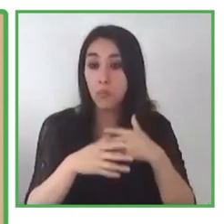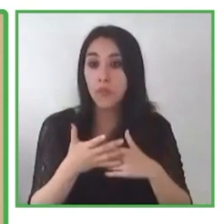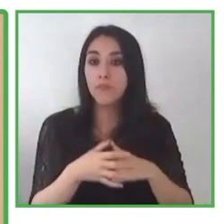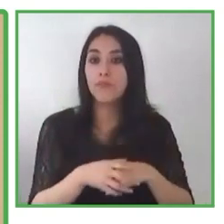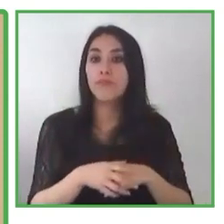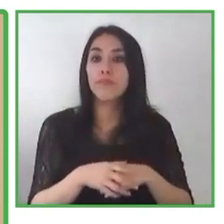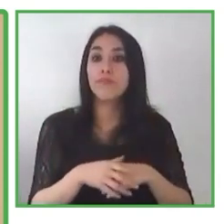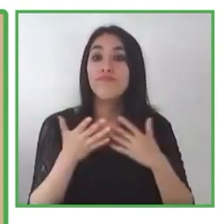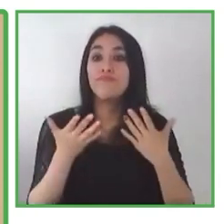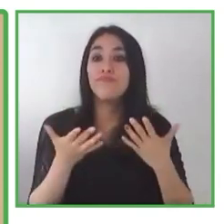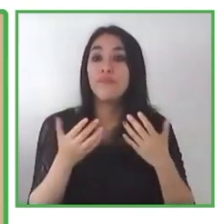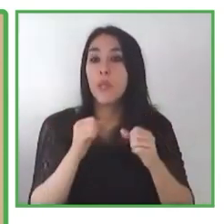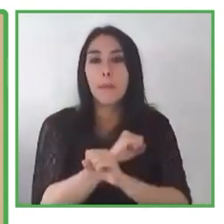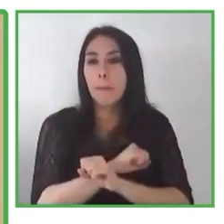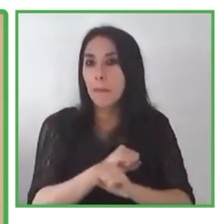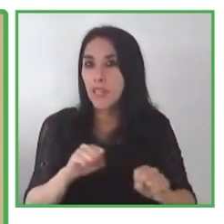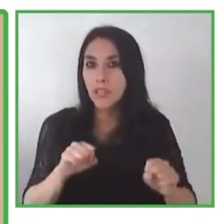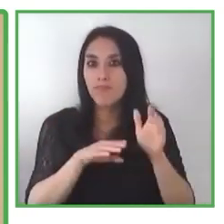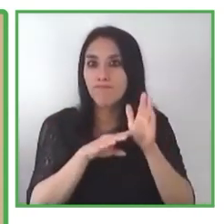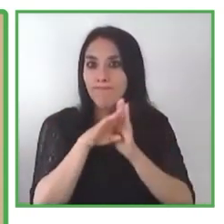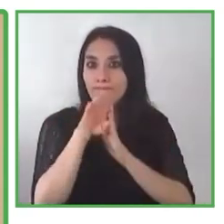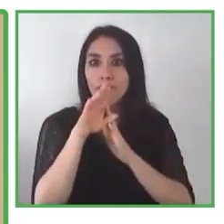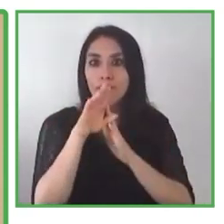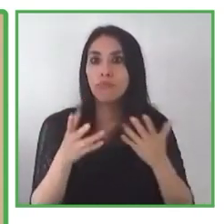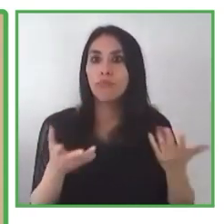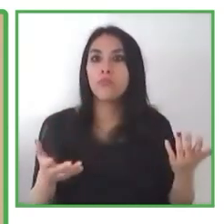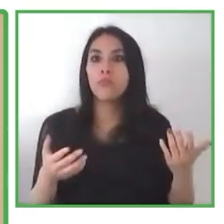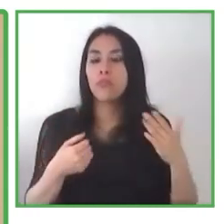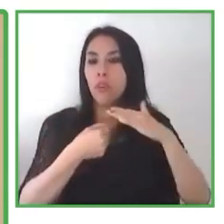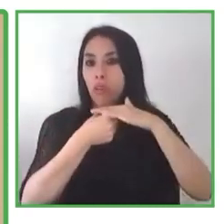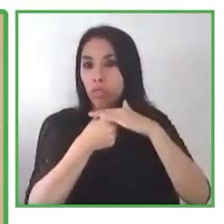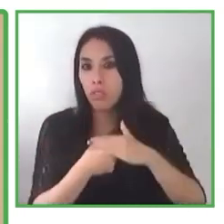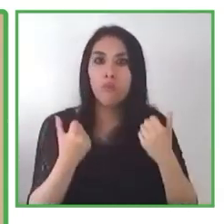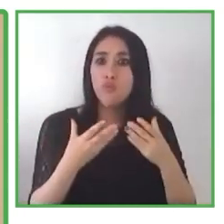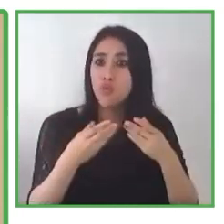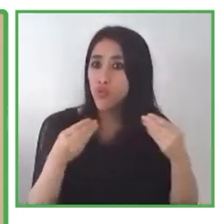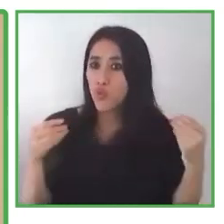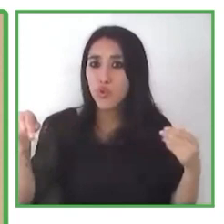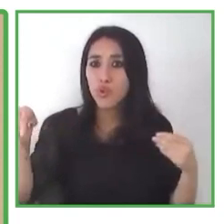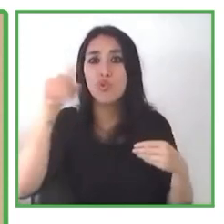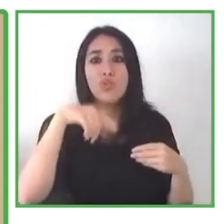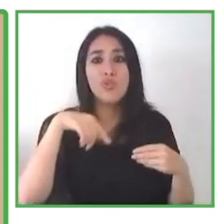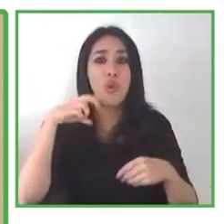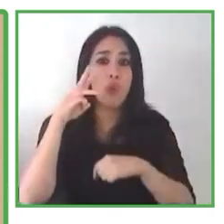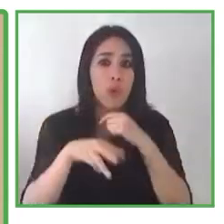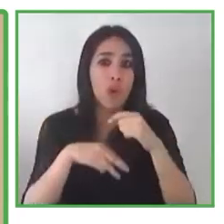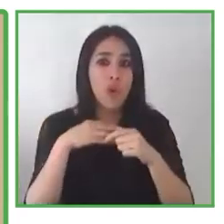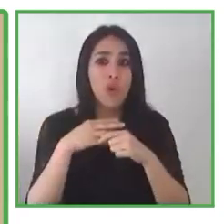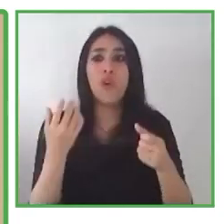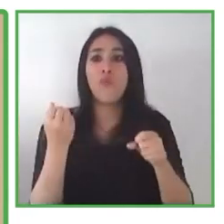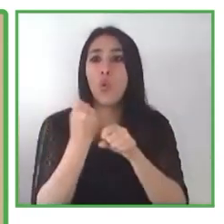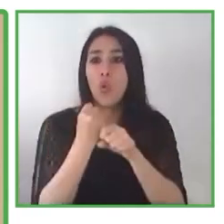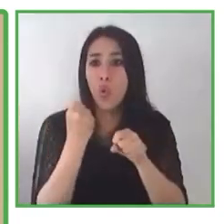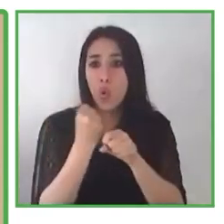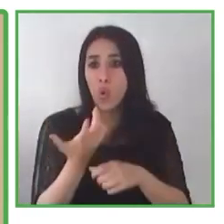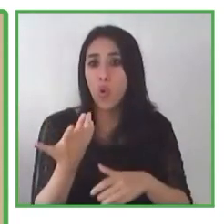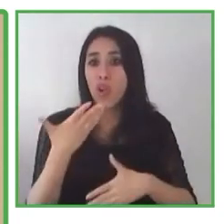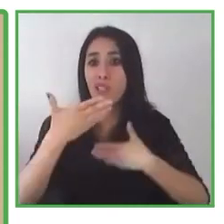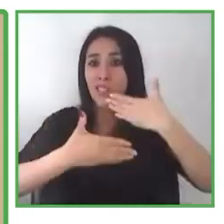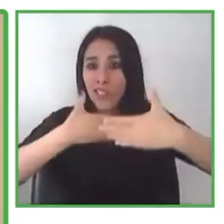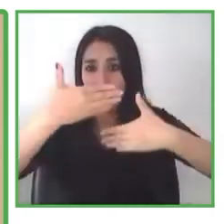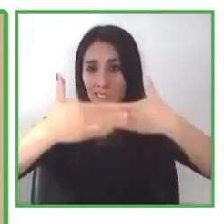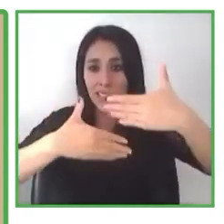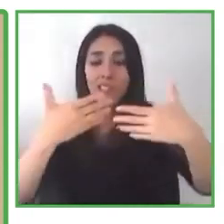having these issues with or without physical disabilities. And it's something that cannot be